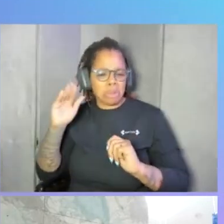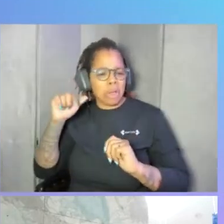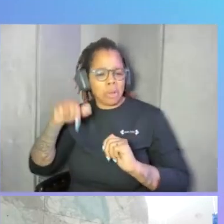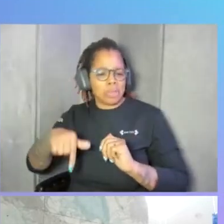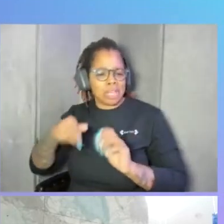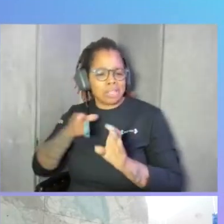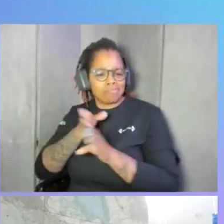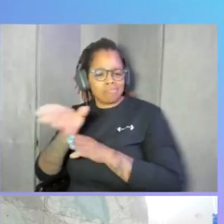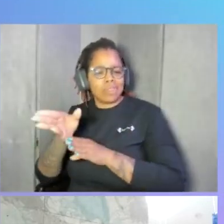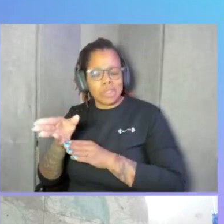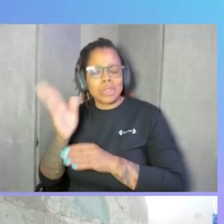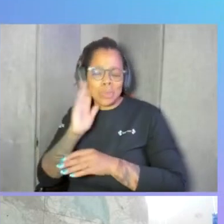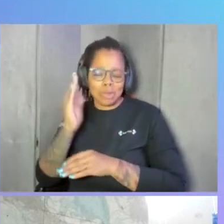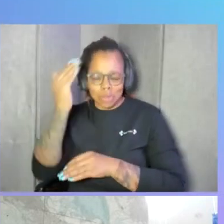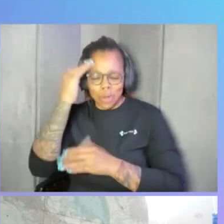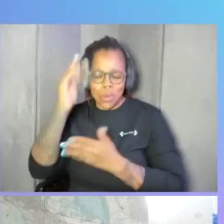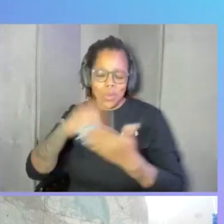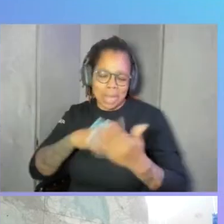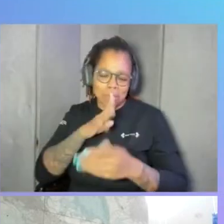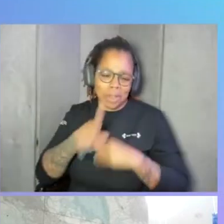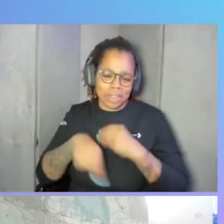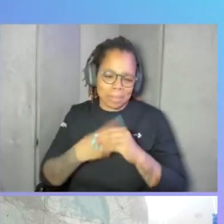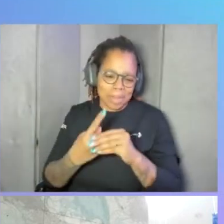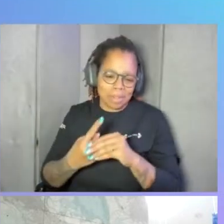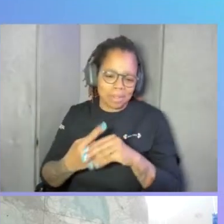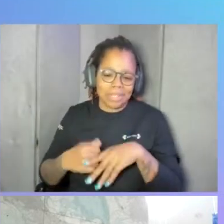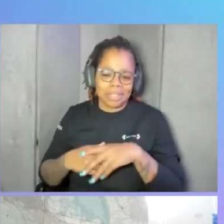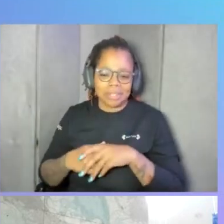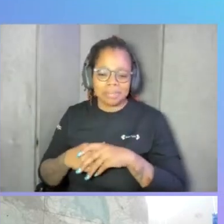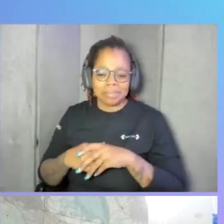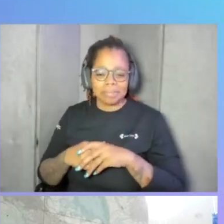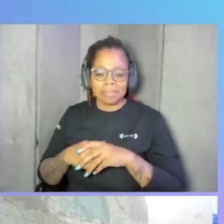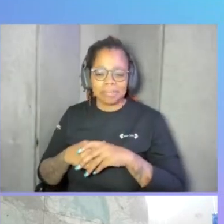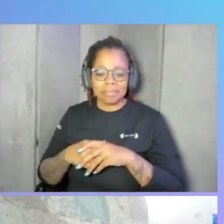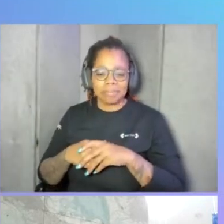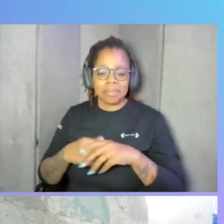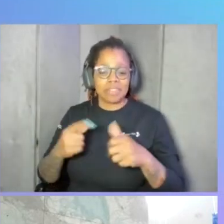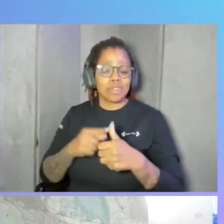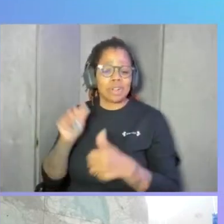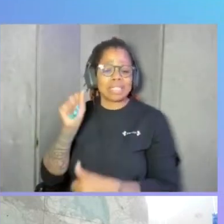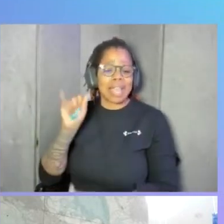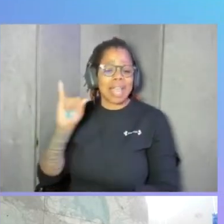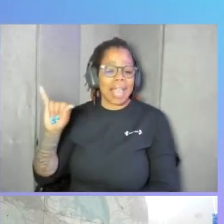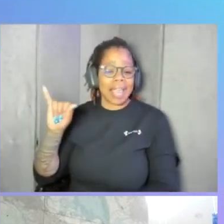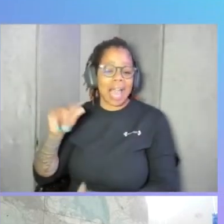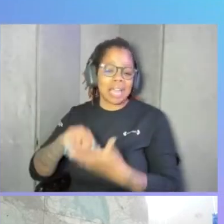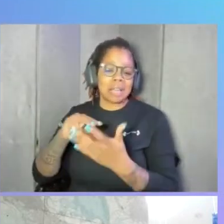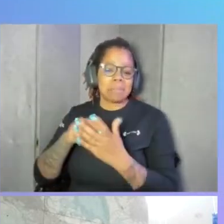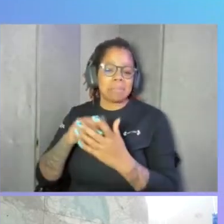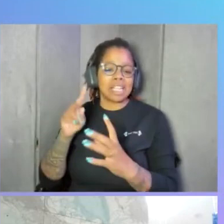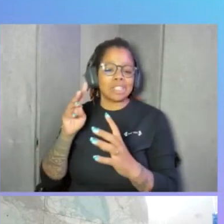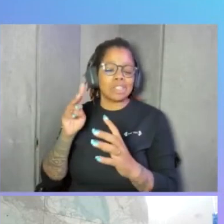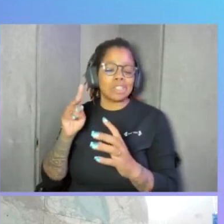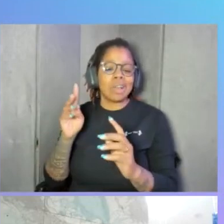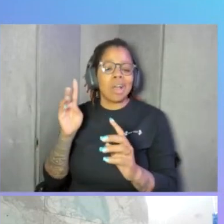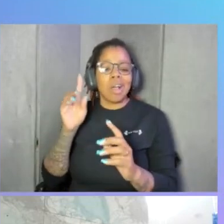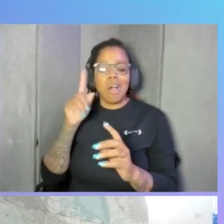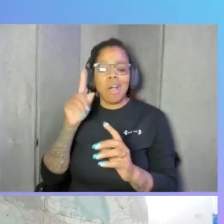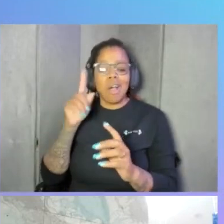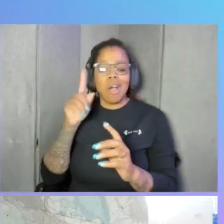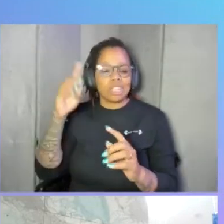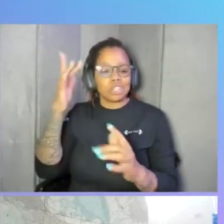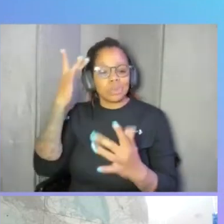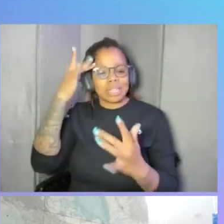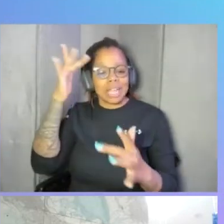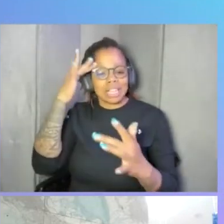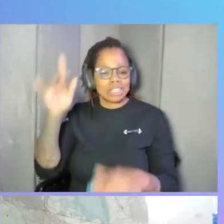technology know what the heck that I'm talking about. First of all, AI is artificial intelligence. Unless you've been living underneath a